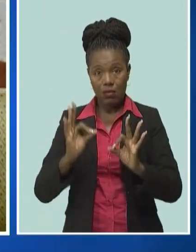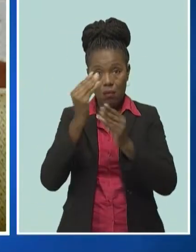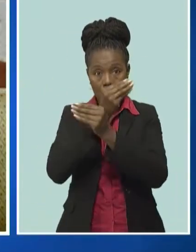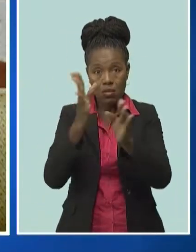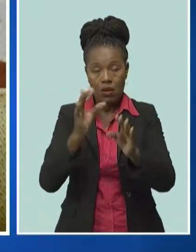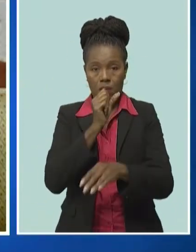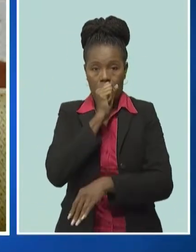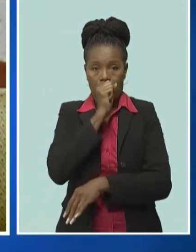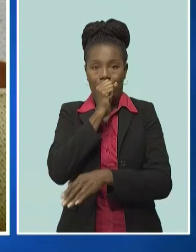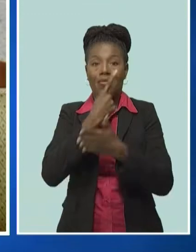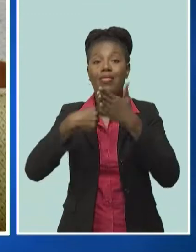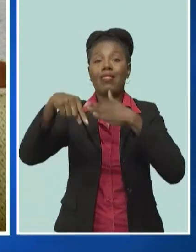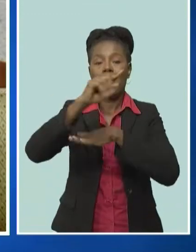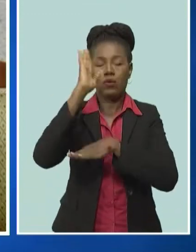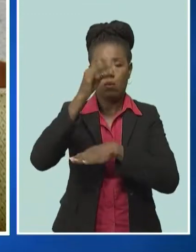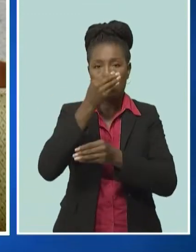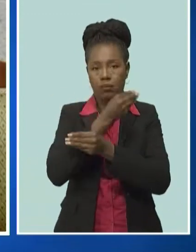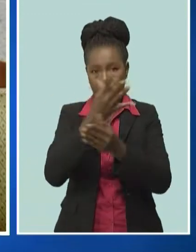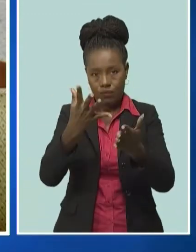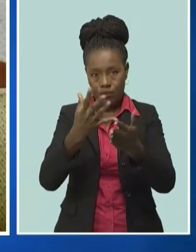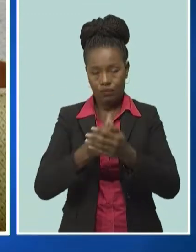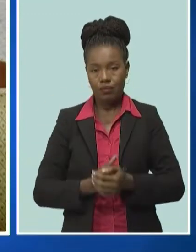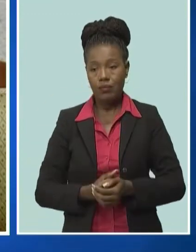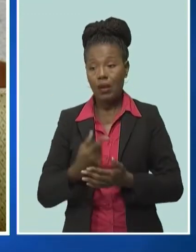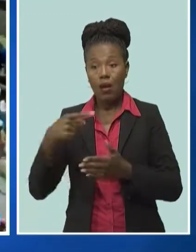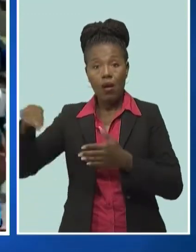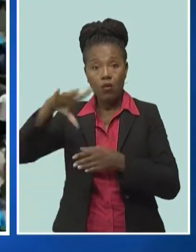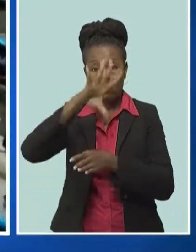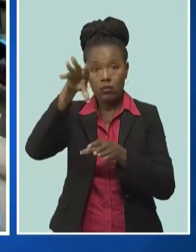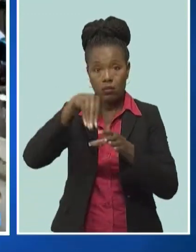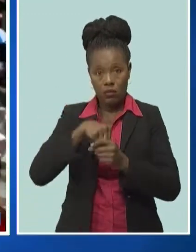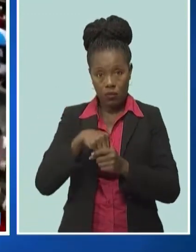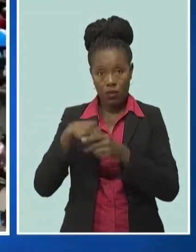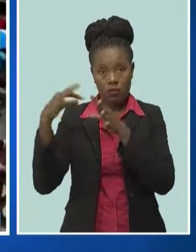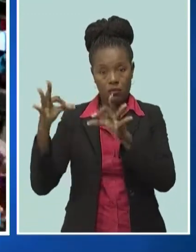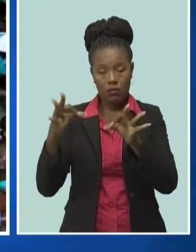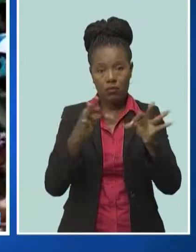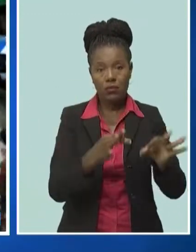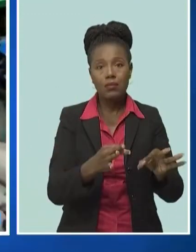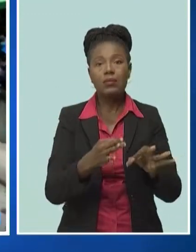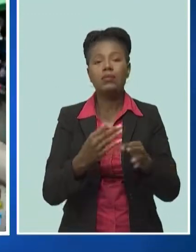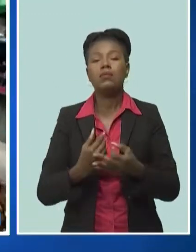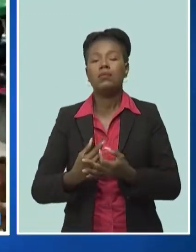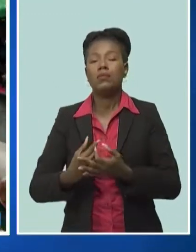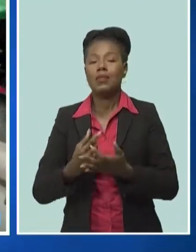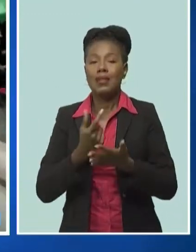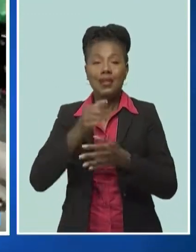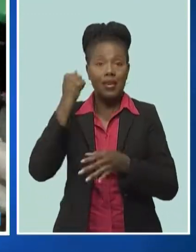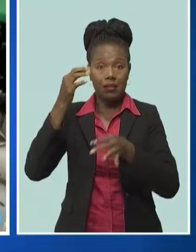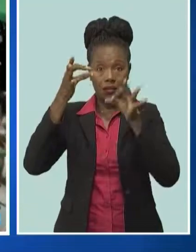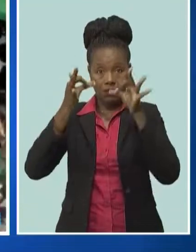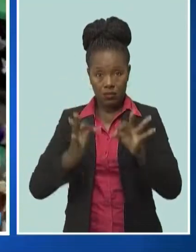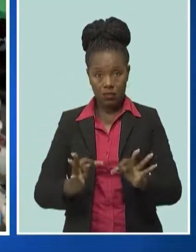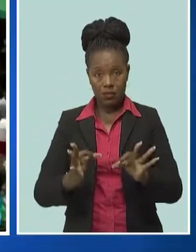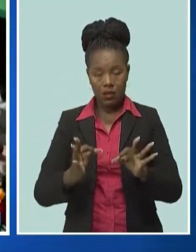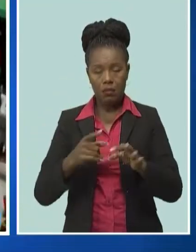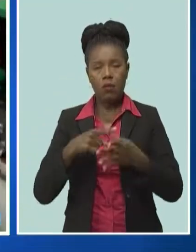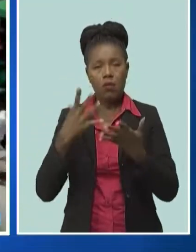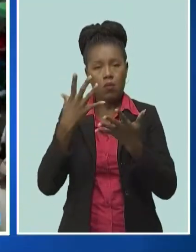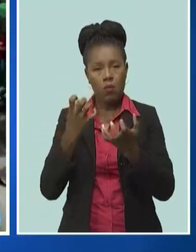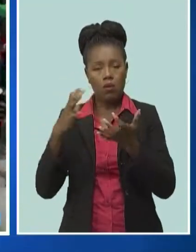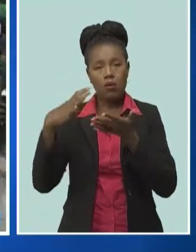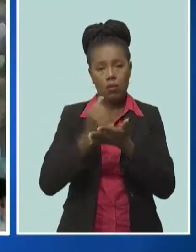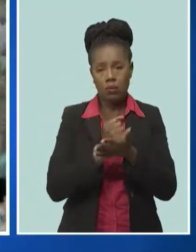our stakeholders a process of dialogue, and Cabinet made that decision just yesterday. We do want to have the opportunity to go back